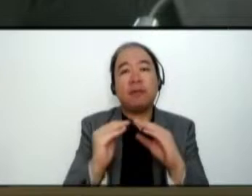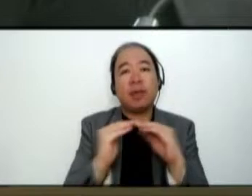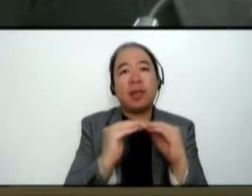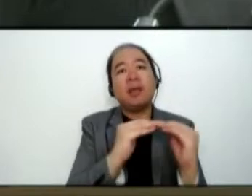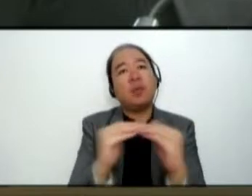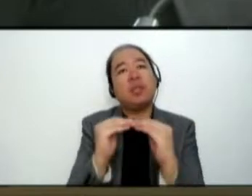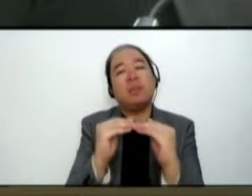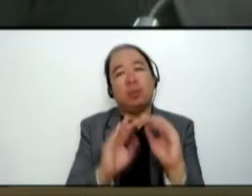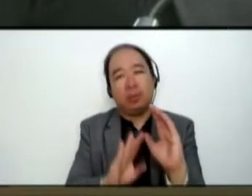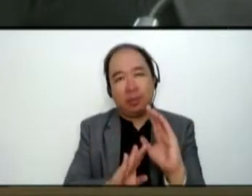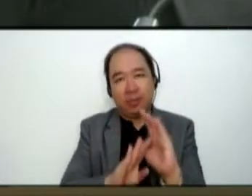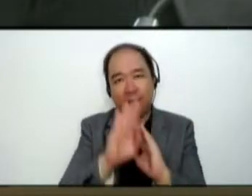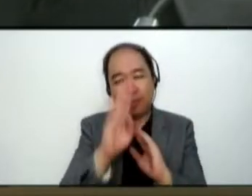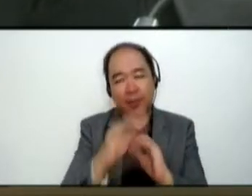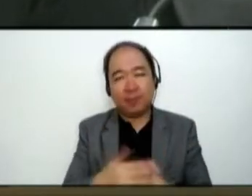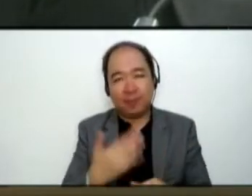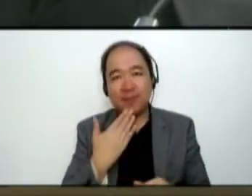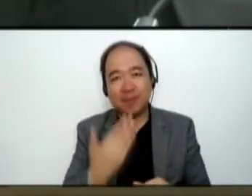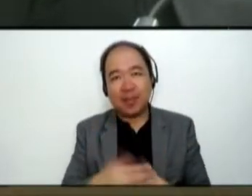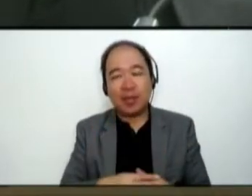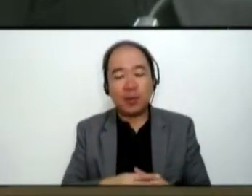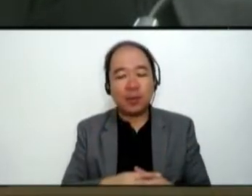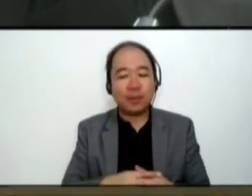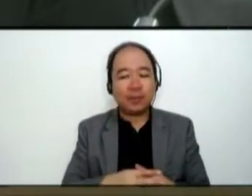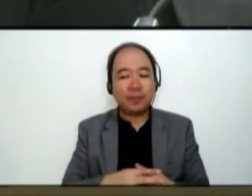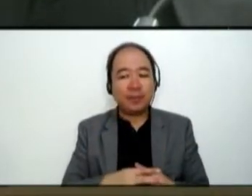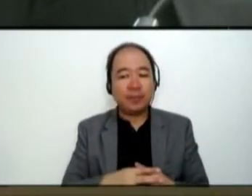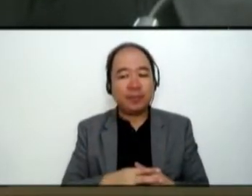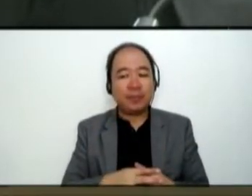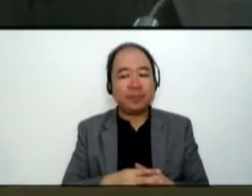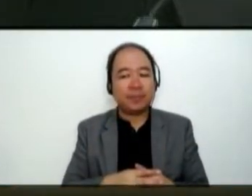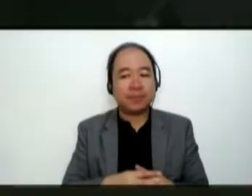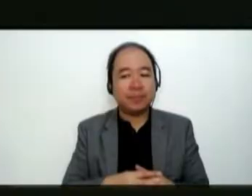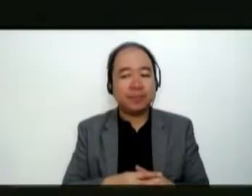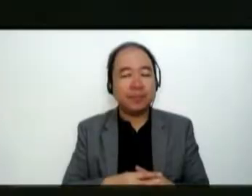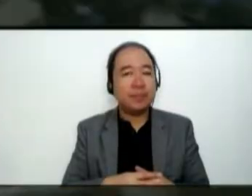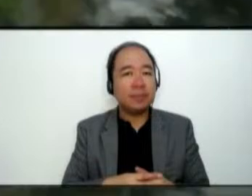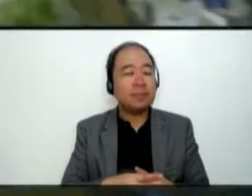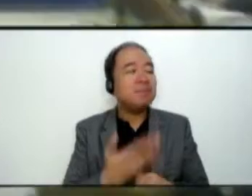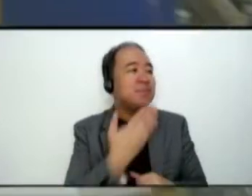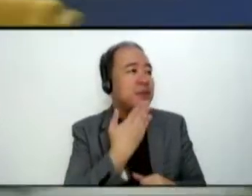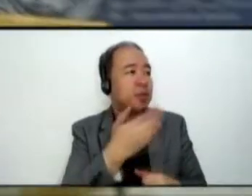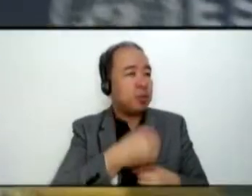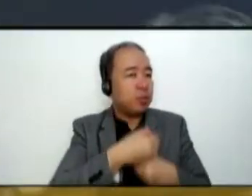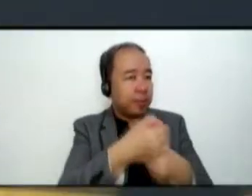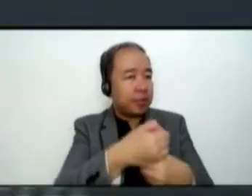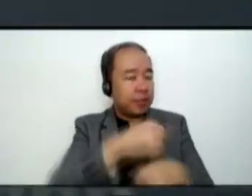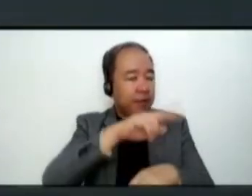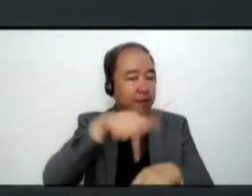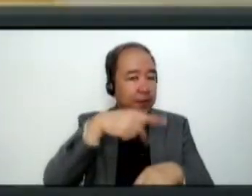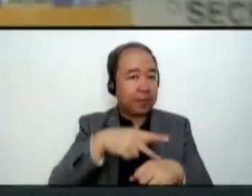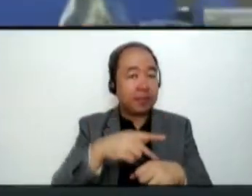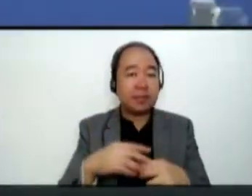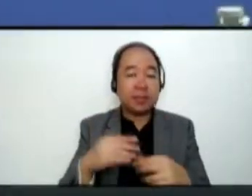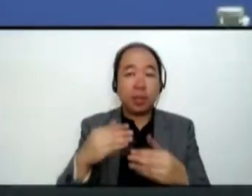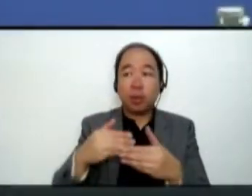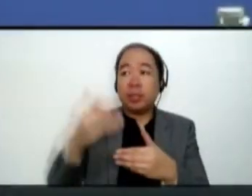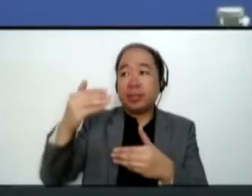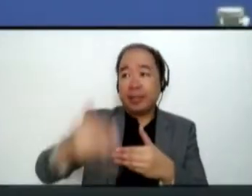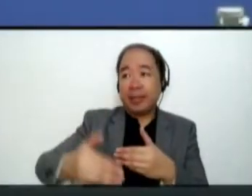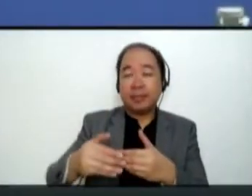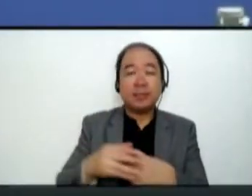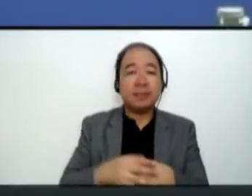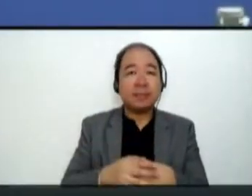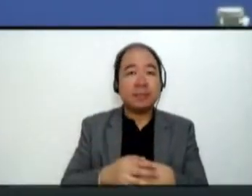Chair. Thank you, distinguished delegate of the Philippines. The next speaker on my list is the